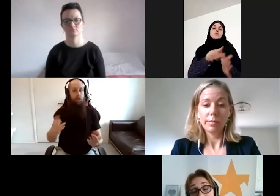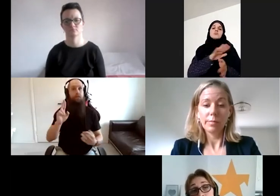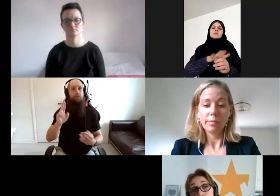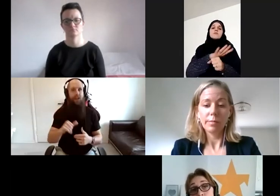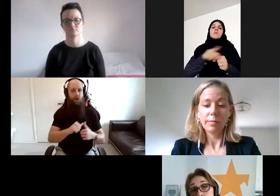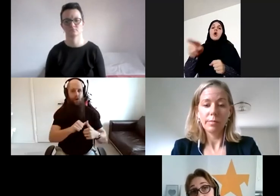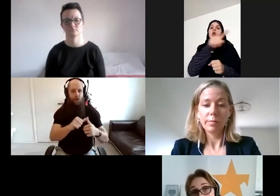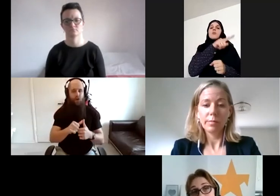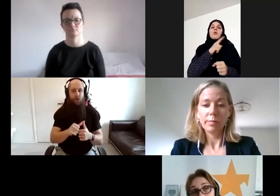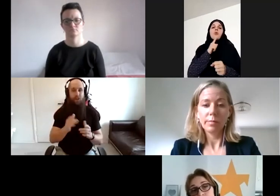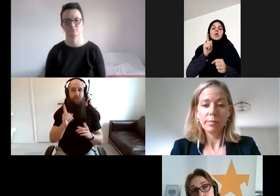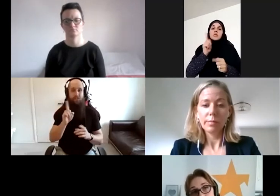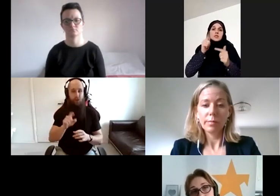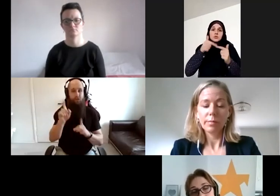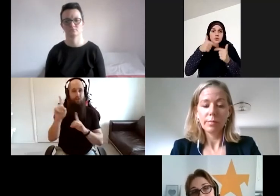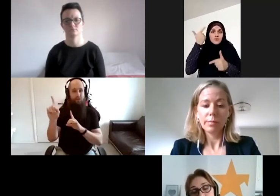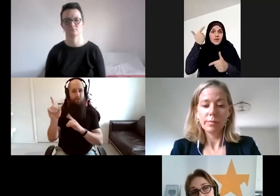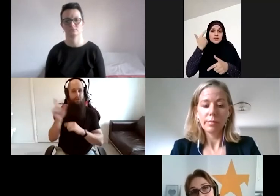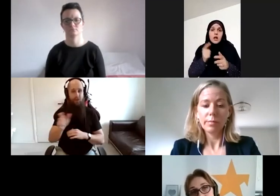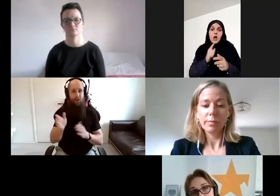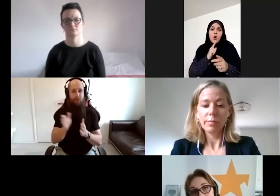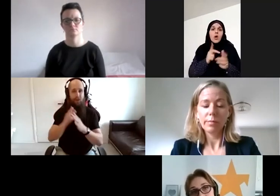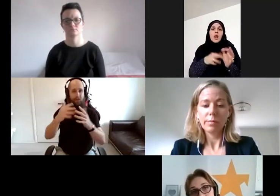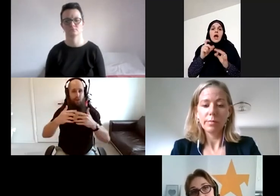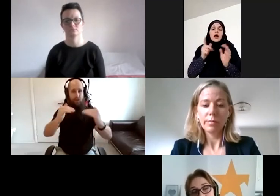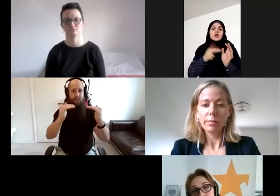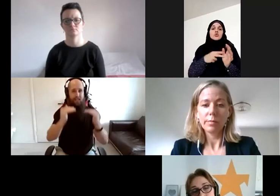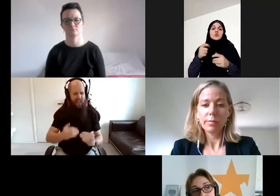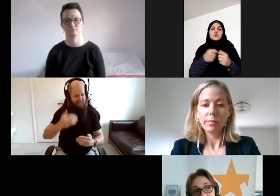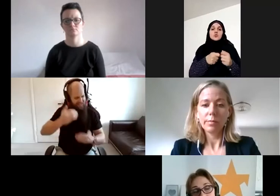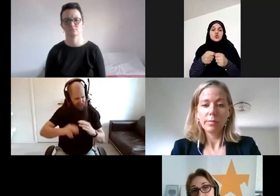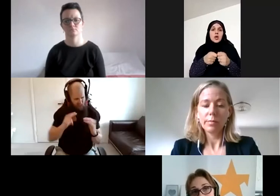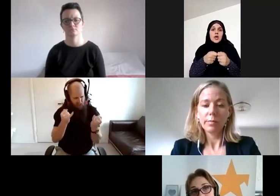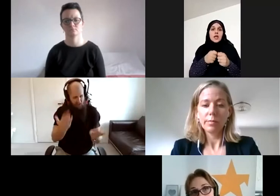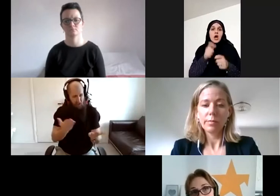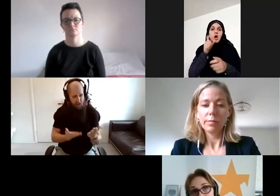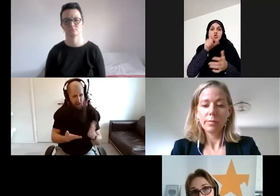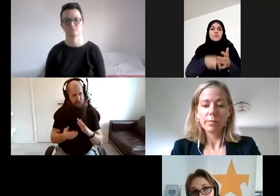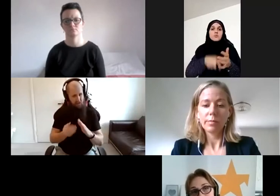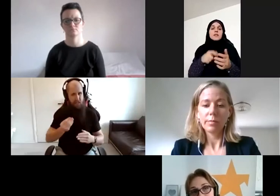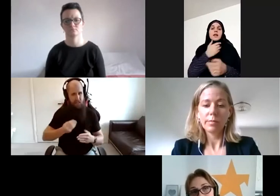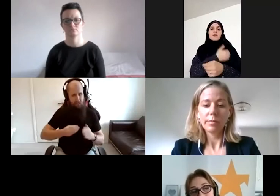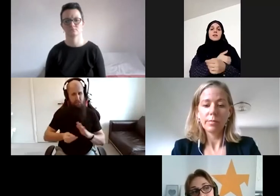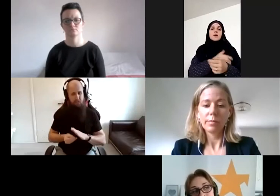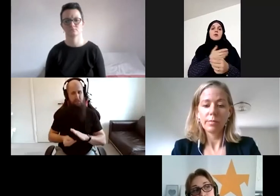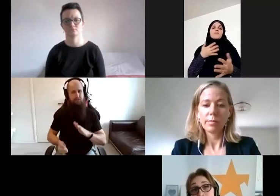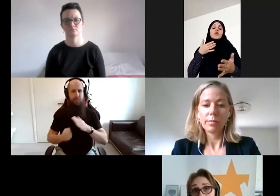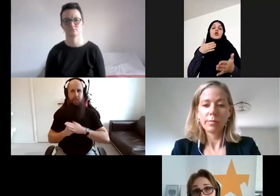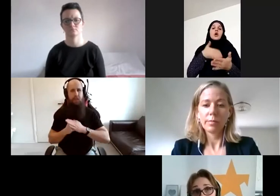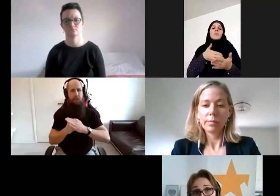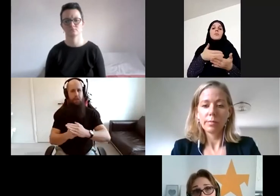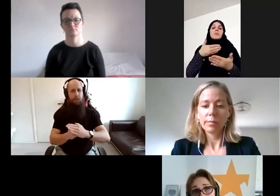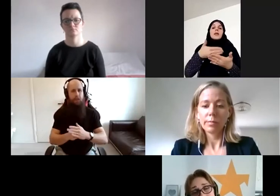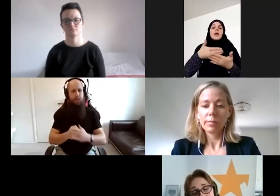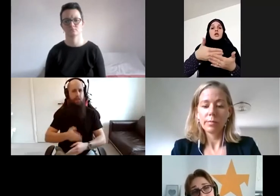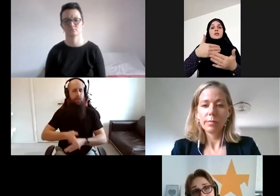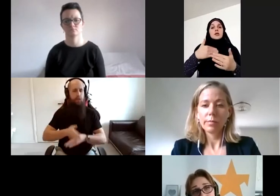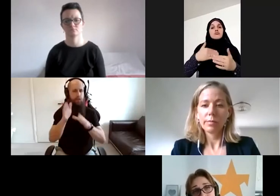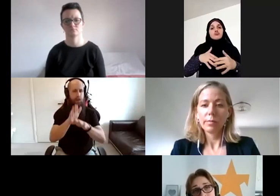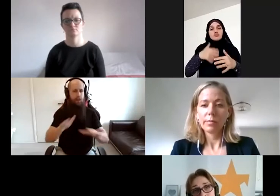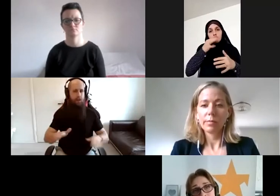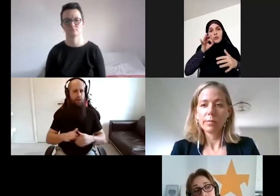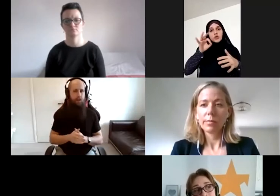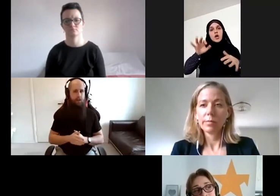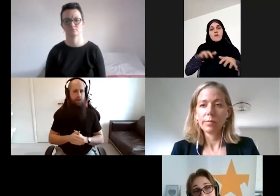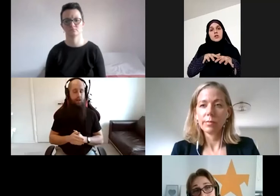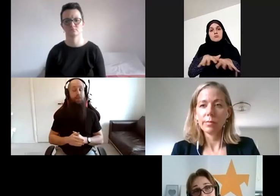disabilities already contributing in peace building, which we are very much aware of. So thank you all one